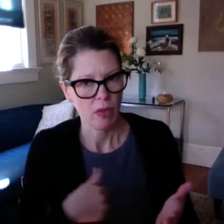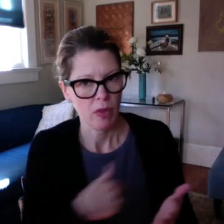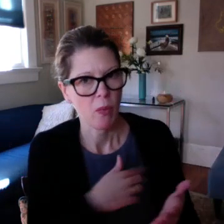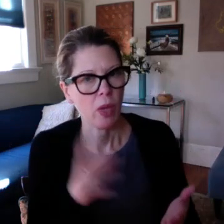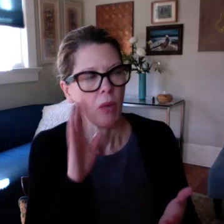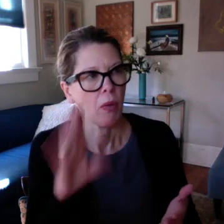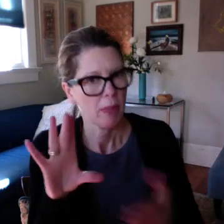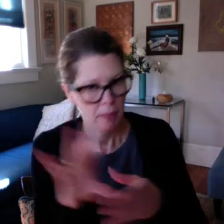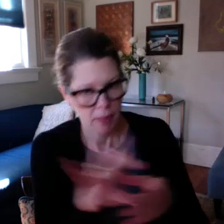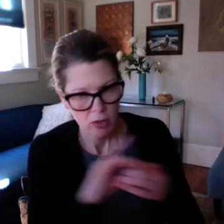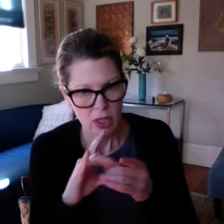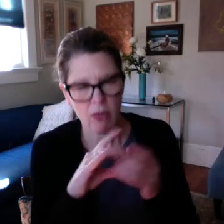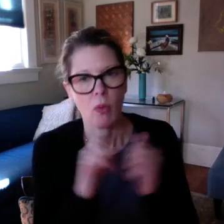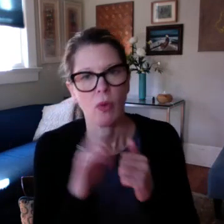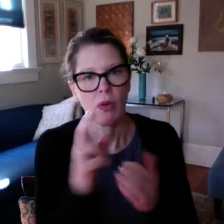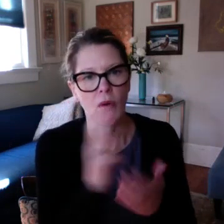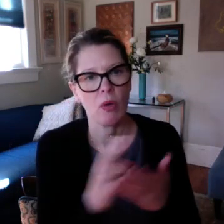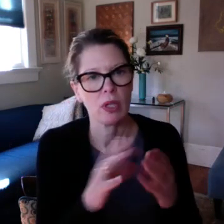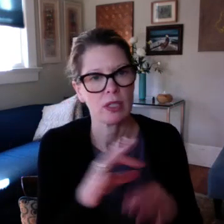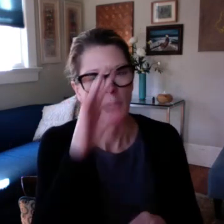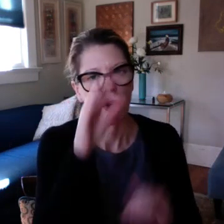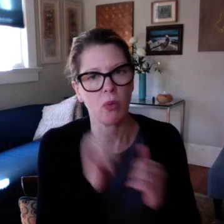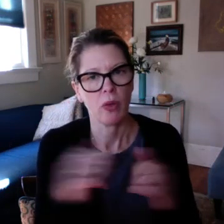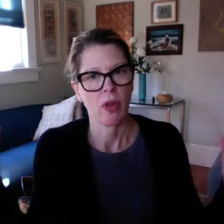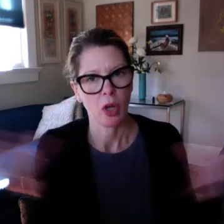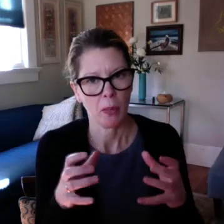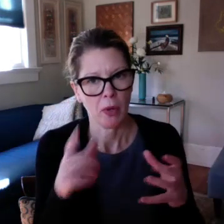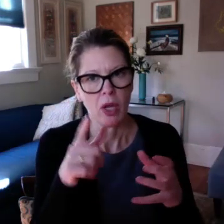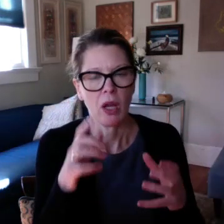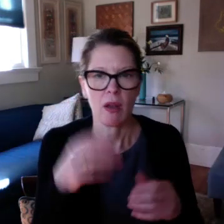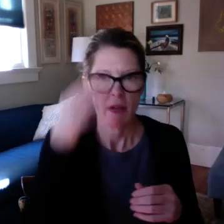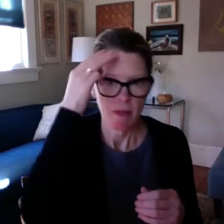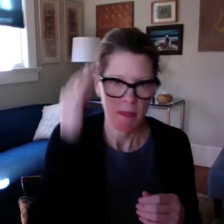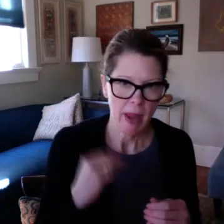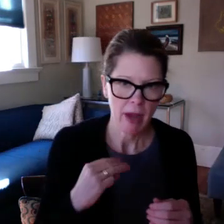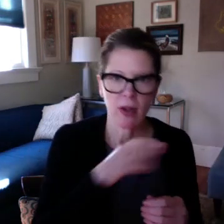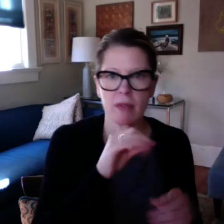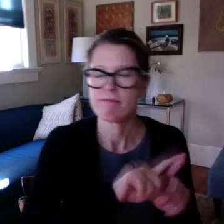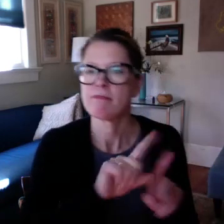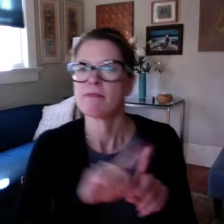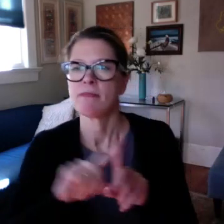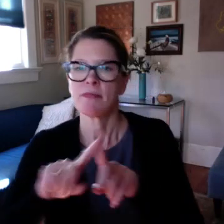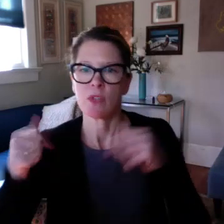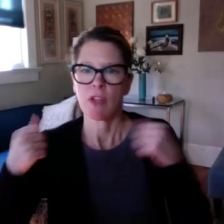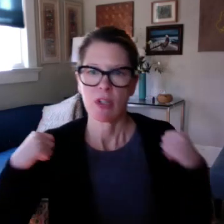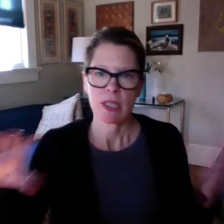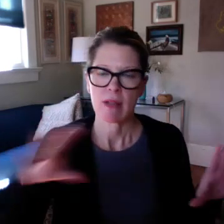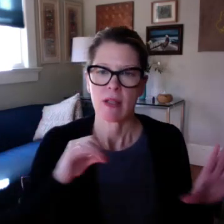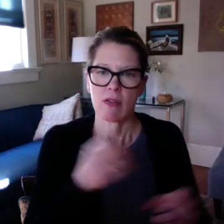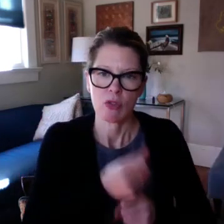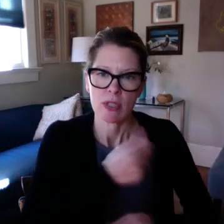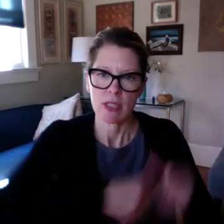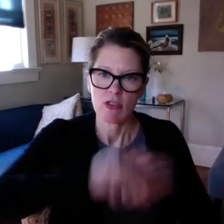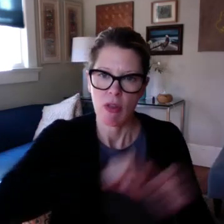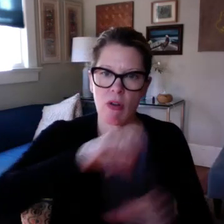your Holy Spirit in the communion of the Blessed Virgin Mary and all your saints, entrusting one another and all